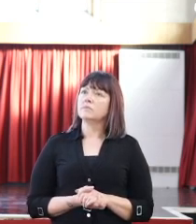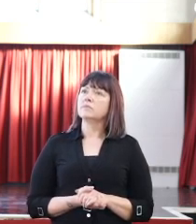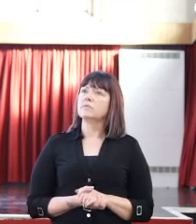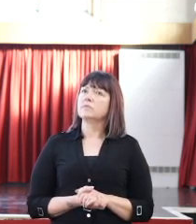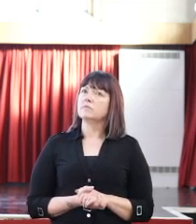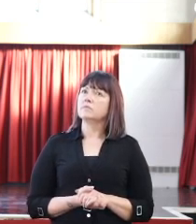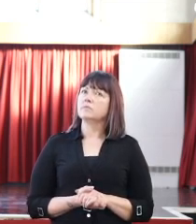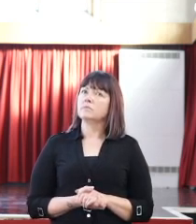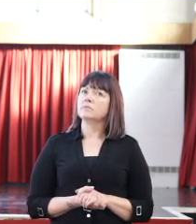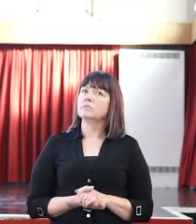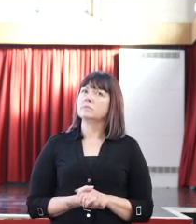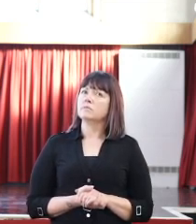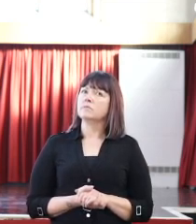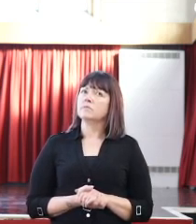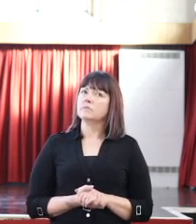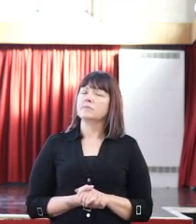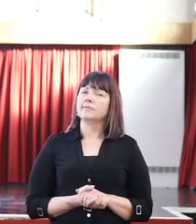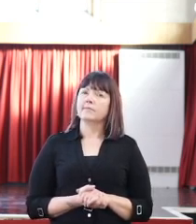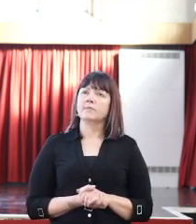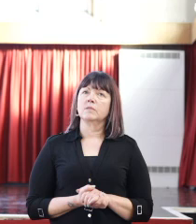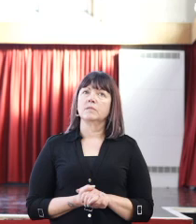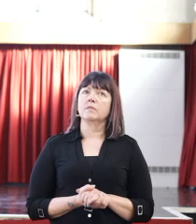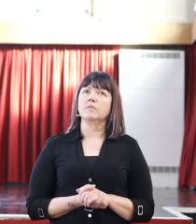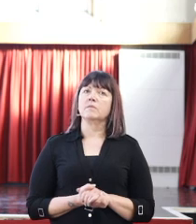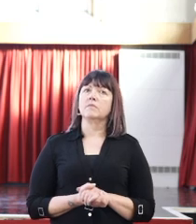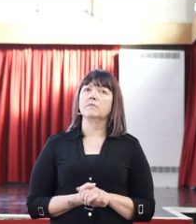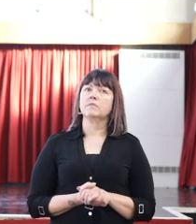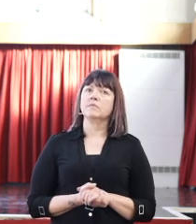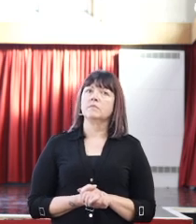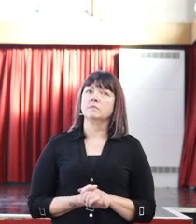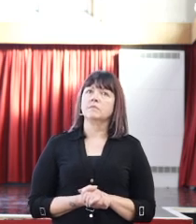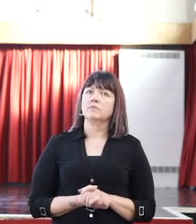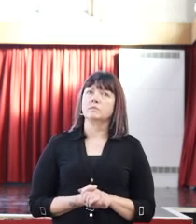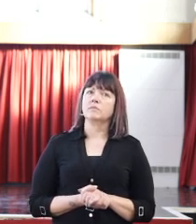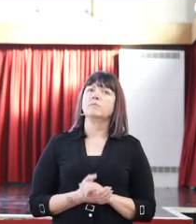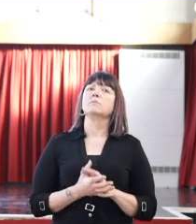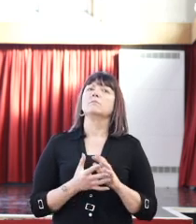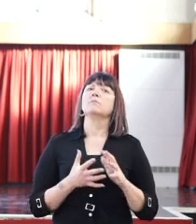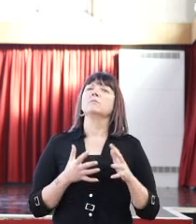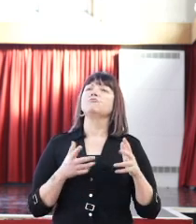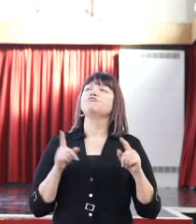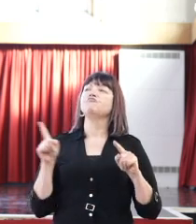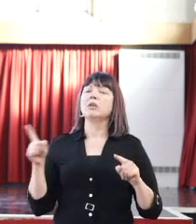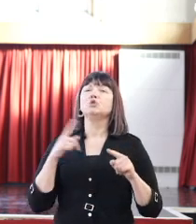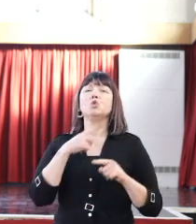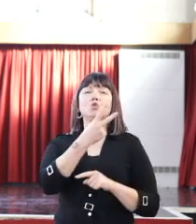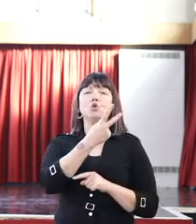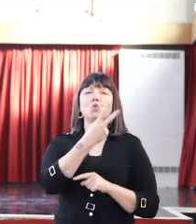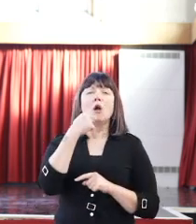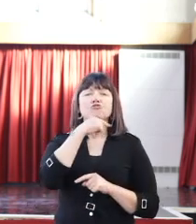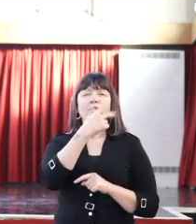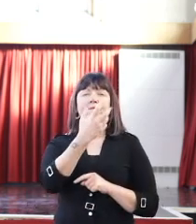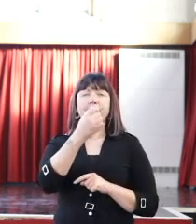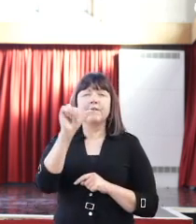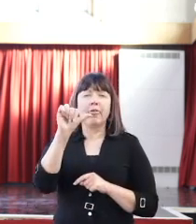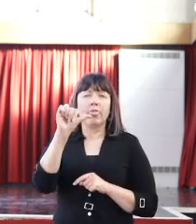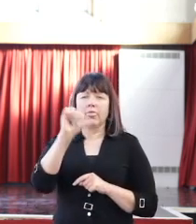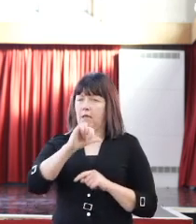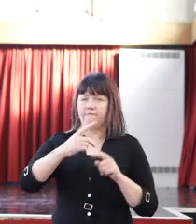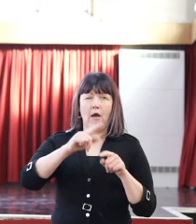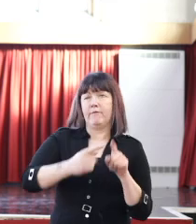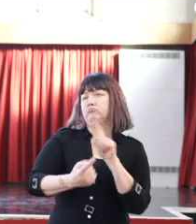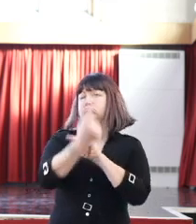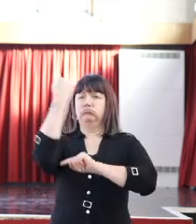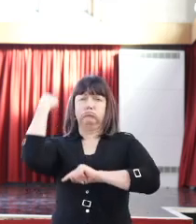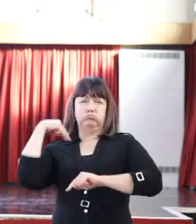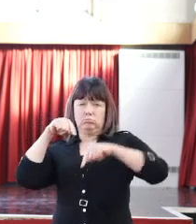250,000 years ago, the UK was physically joined to Europe and inhabited by Neanderthals. Norfolk has evidenced some of the earliest human movement in the